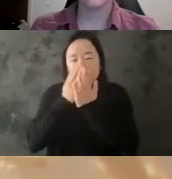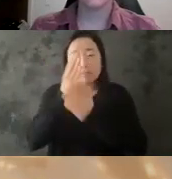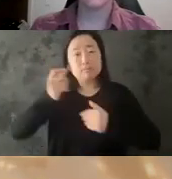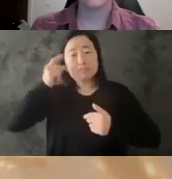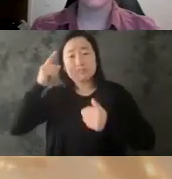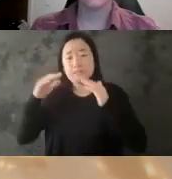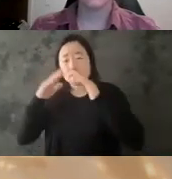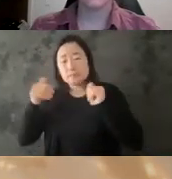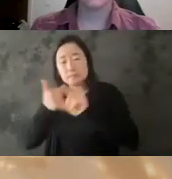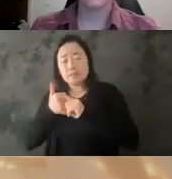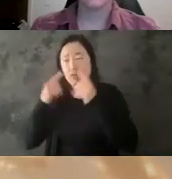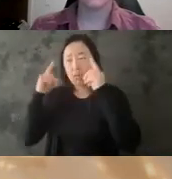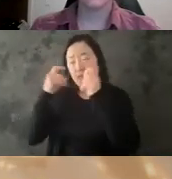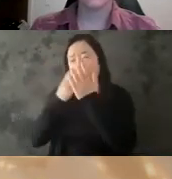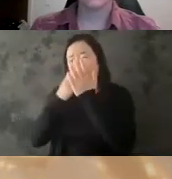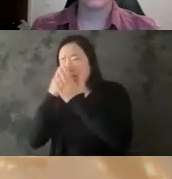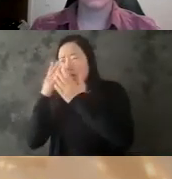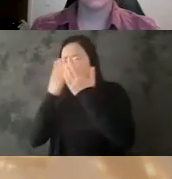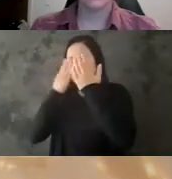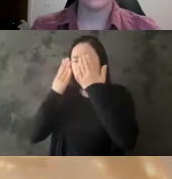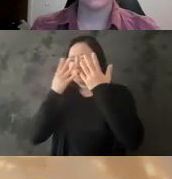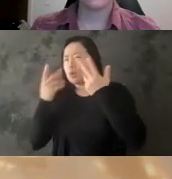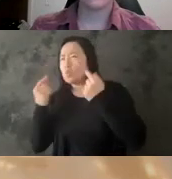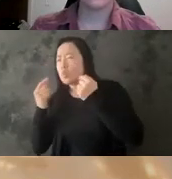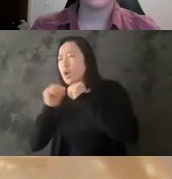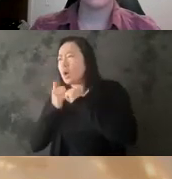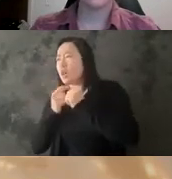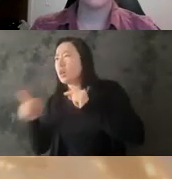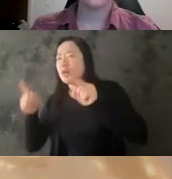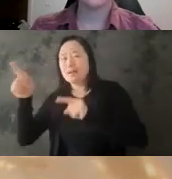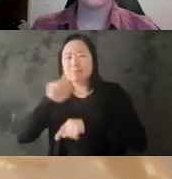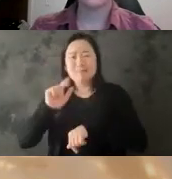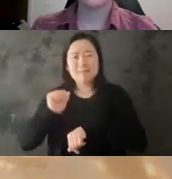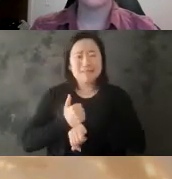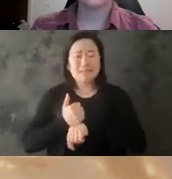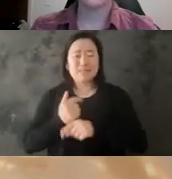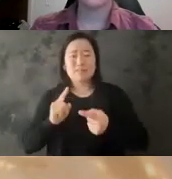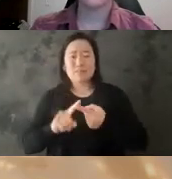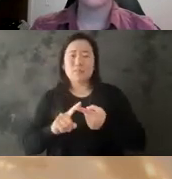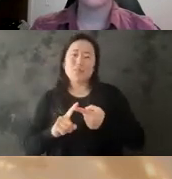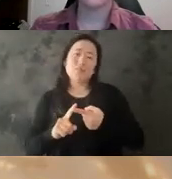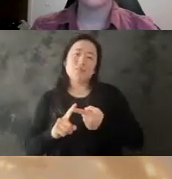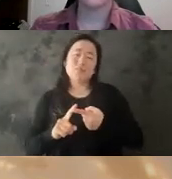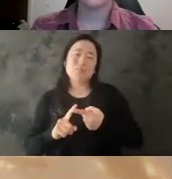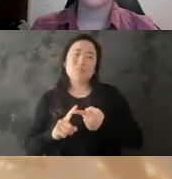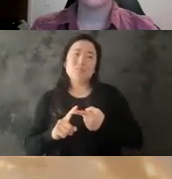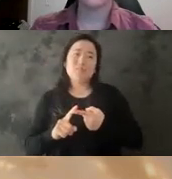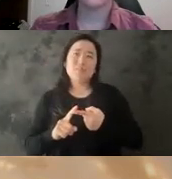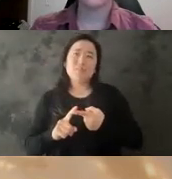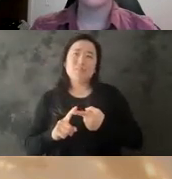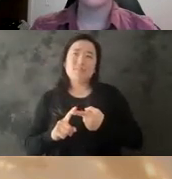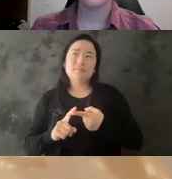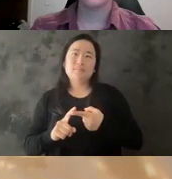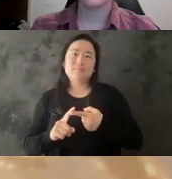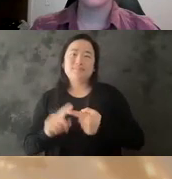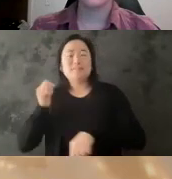complicated systems that don't always set up to be not only are they not trauma informed,